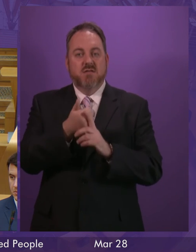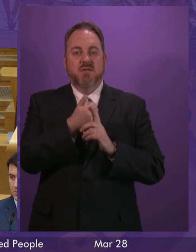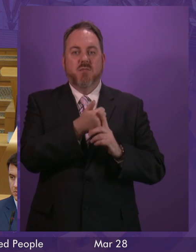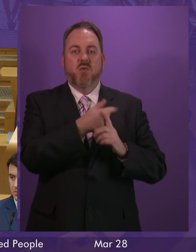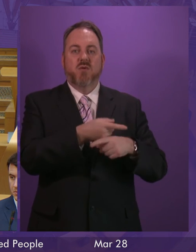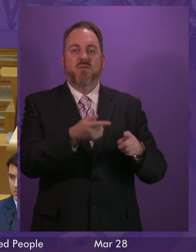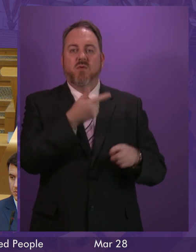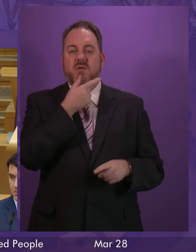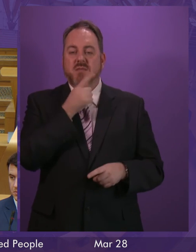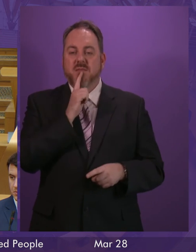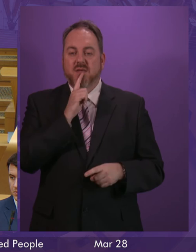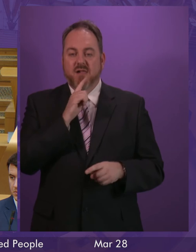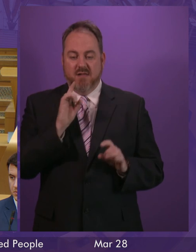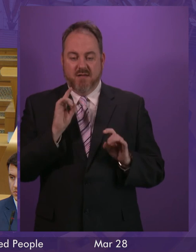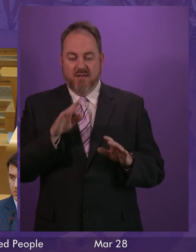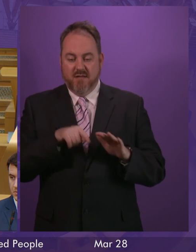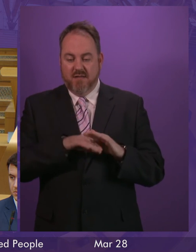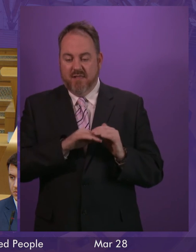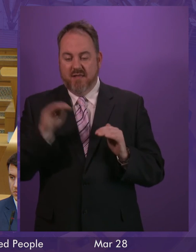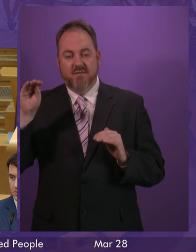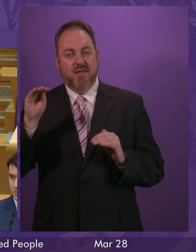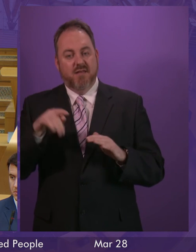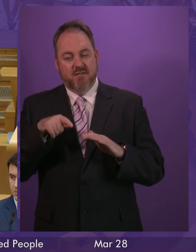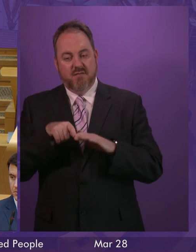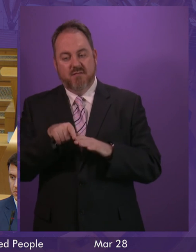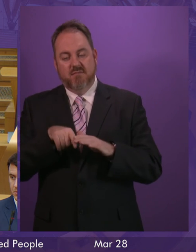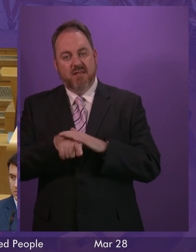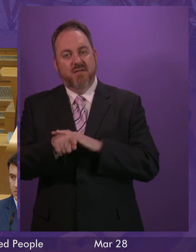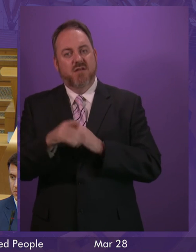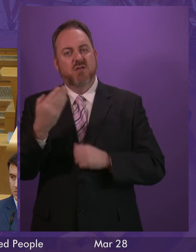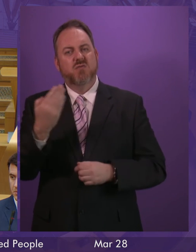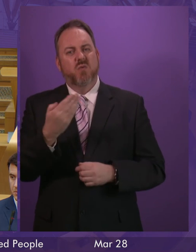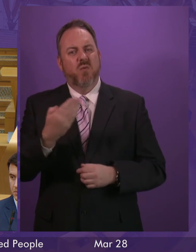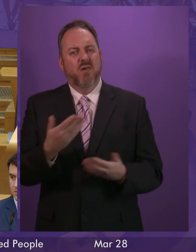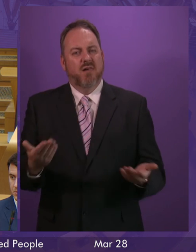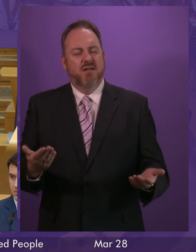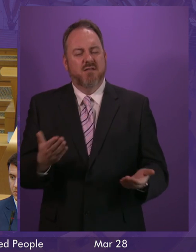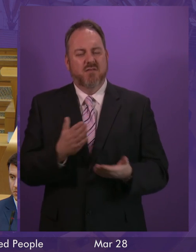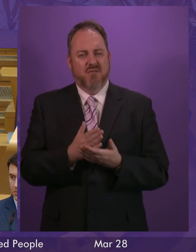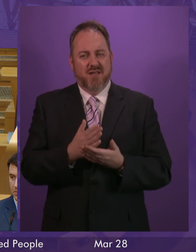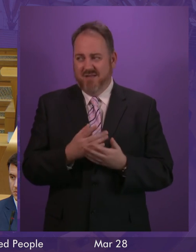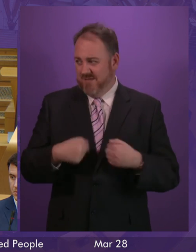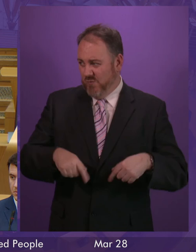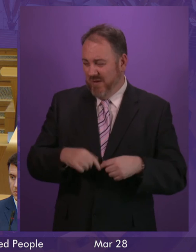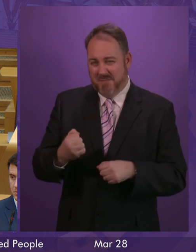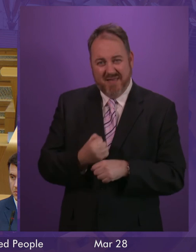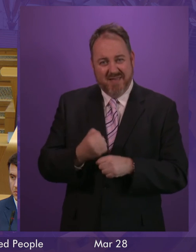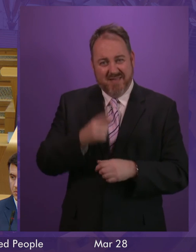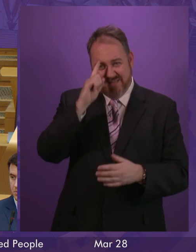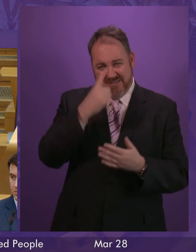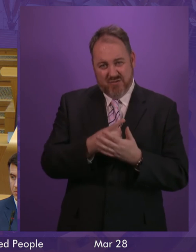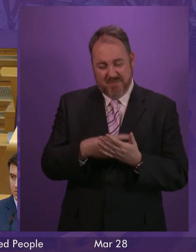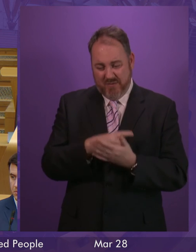leavers for this year. The first time they have ever had that worry. And the reality of that is the decisions made in here in the Scottish Government